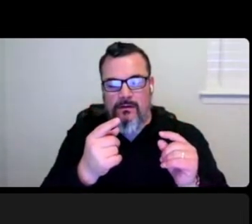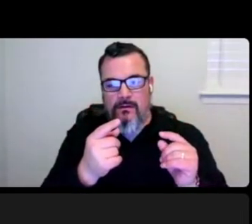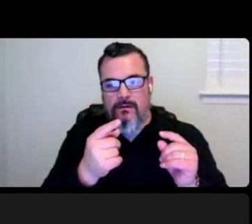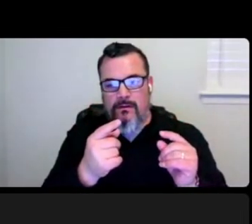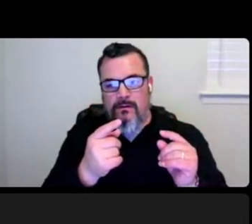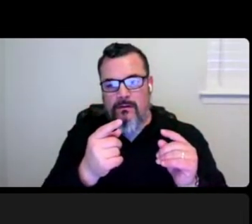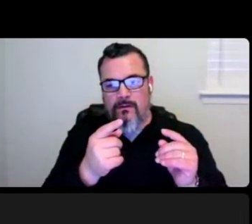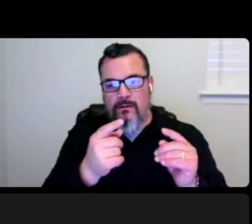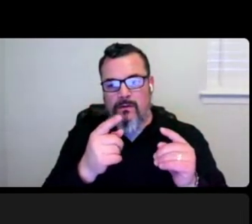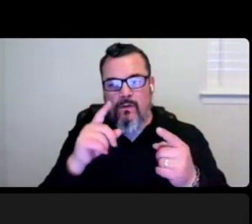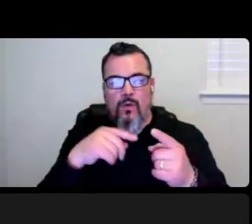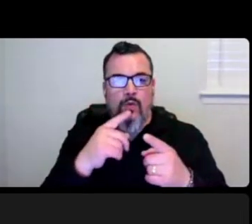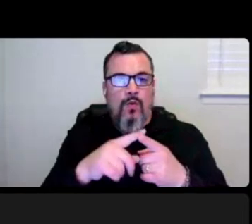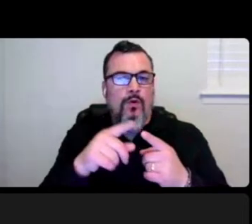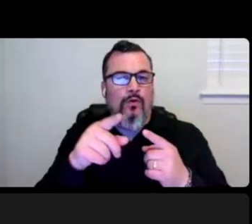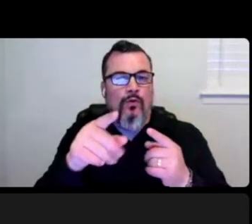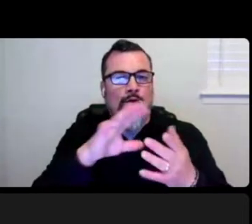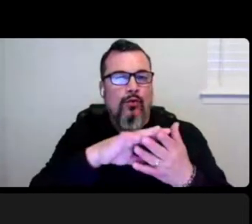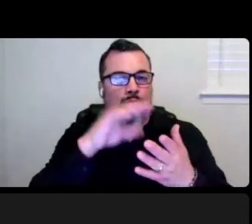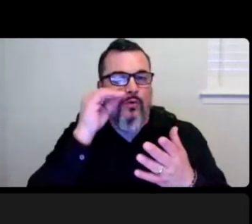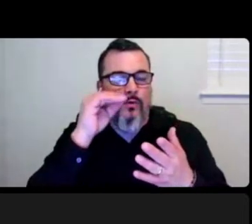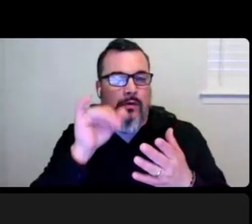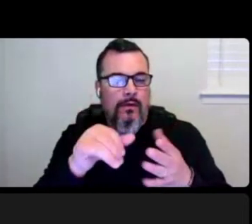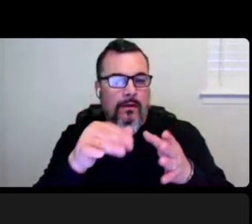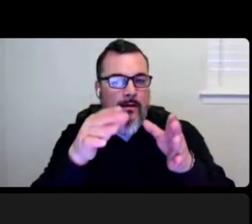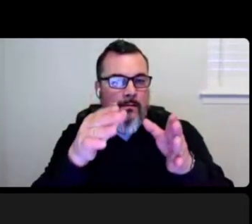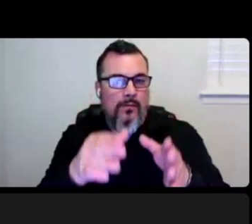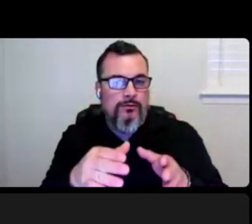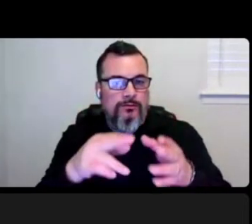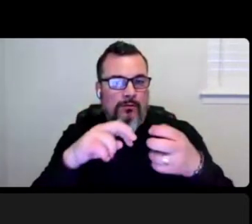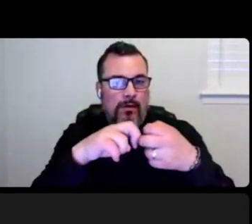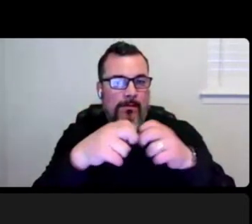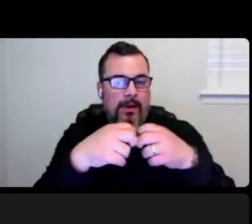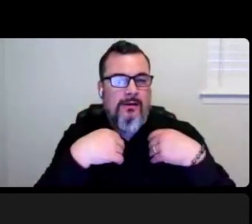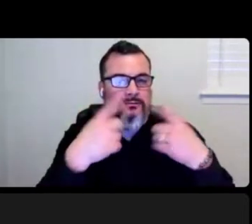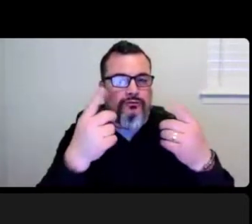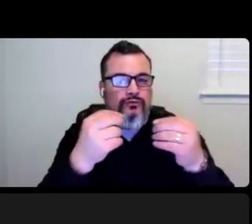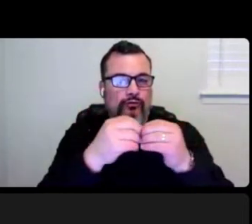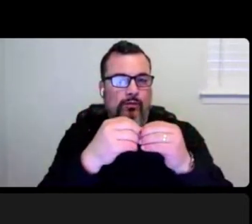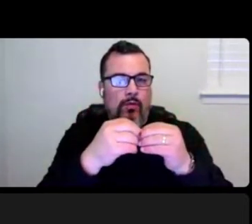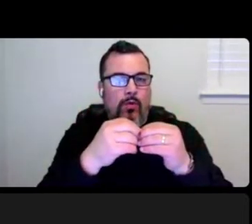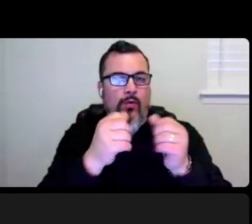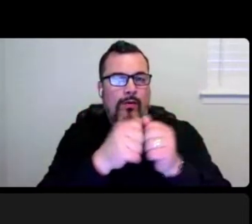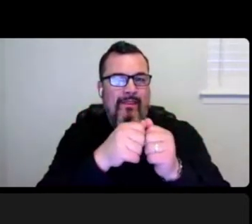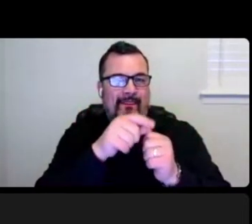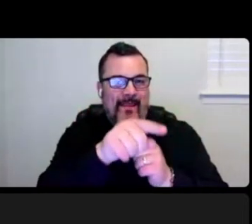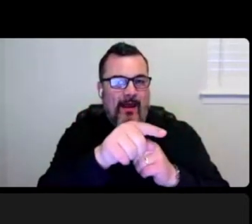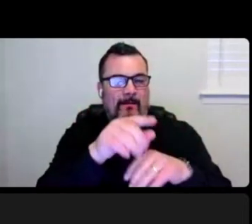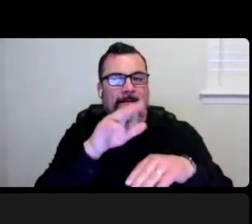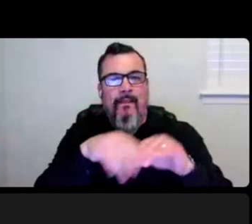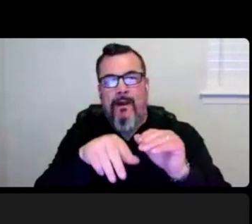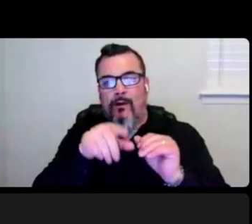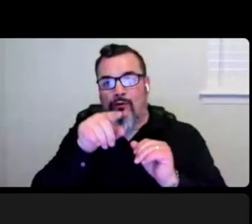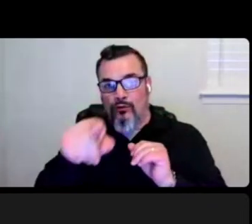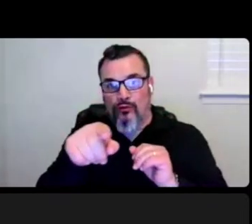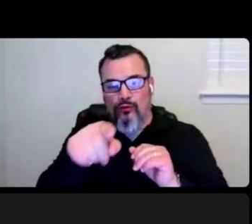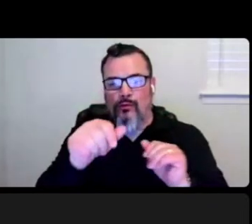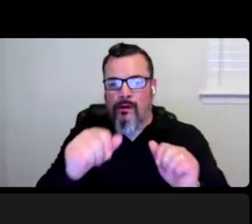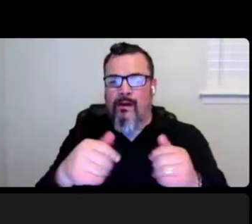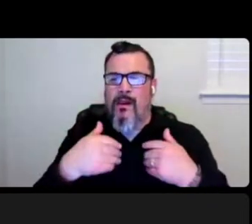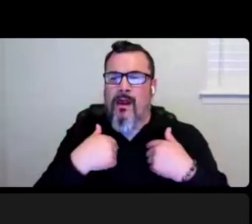you know, when you learn that person's problem has more to do with them than it does with you, you can have